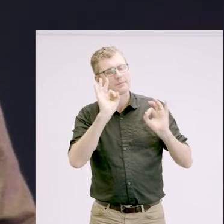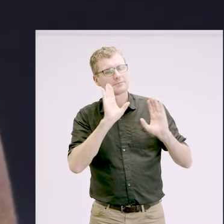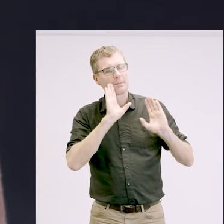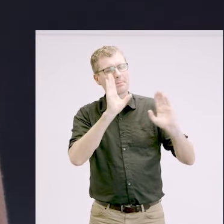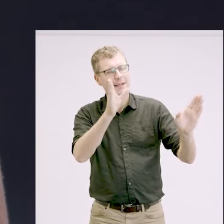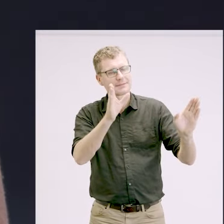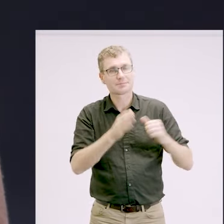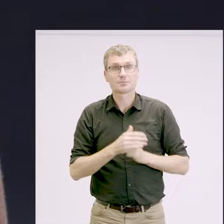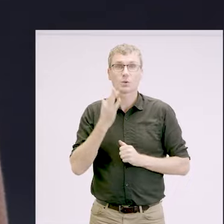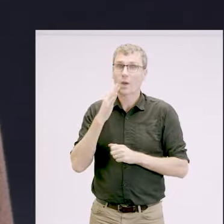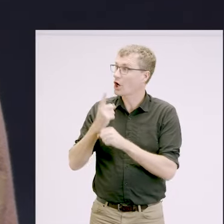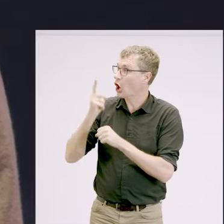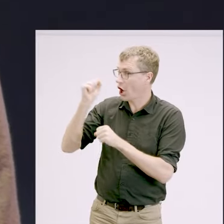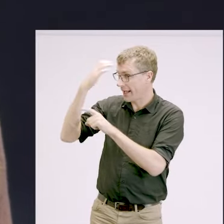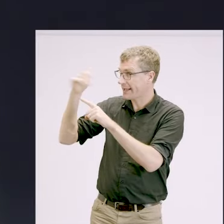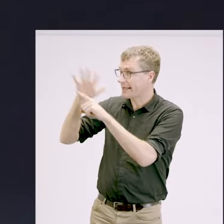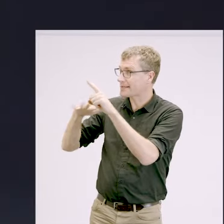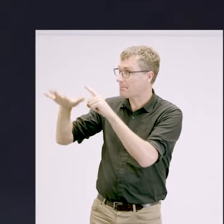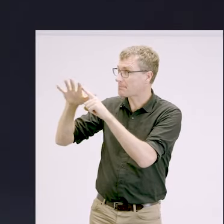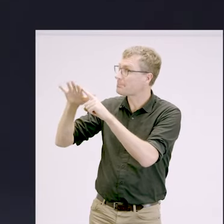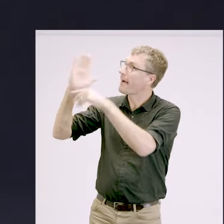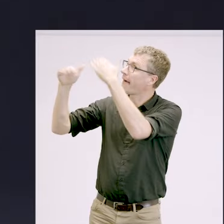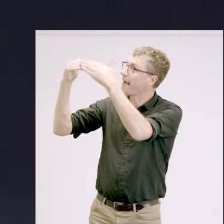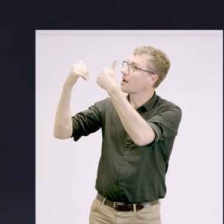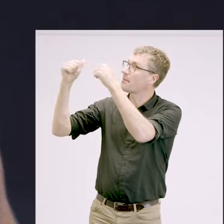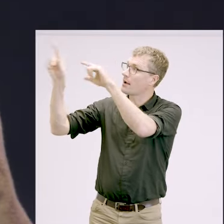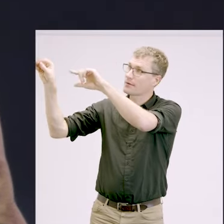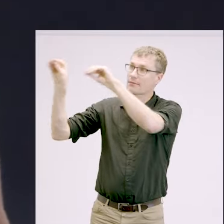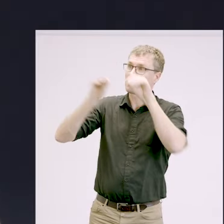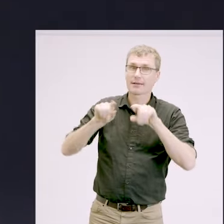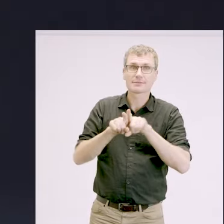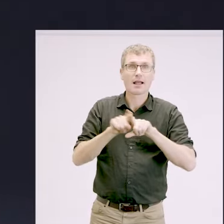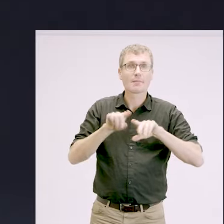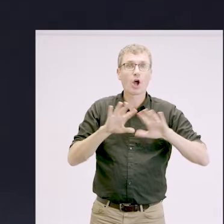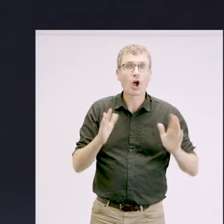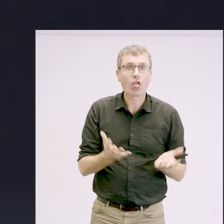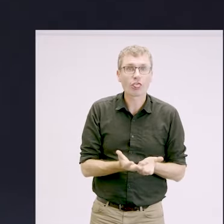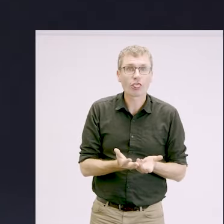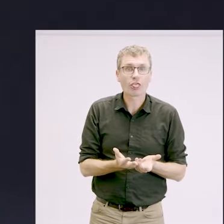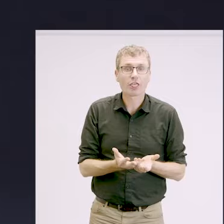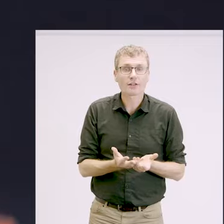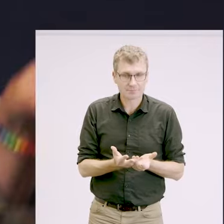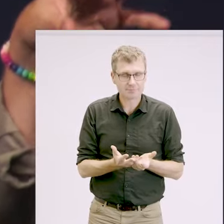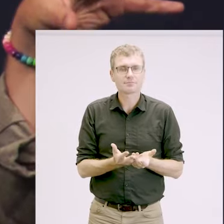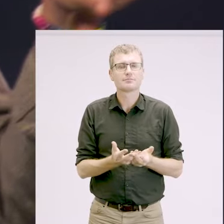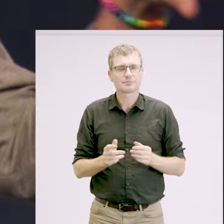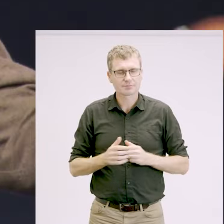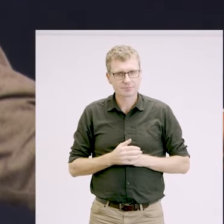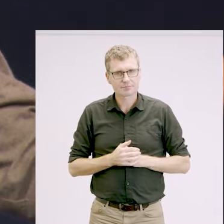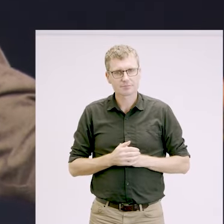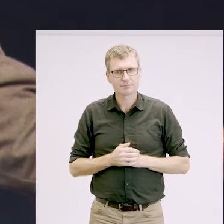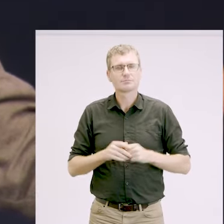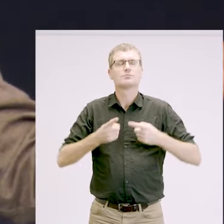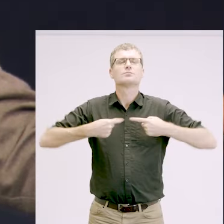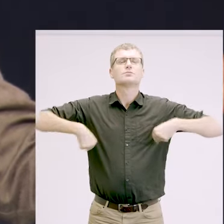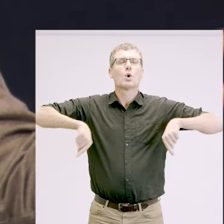it's gonna be, right? When God's kingdom comes on Earth as it is in heaven, as Jesus taught us to pray, that's the way